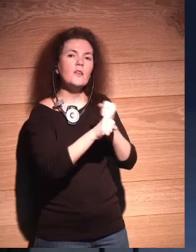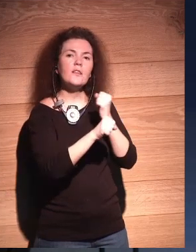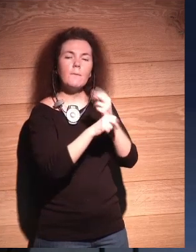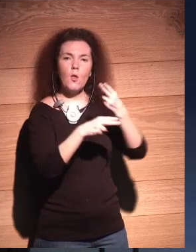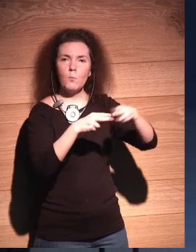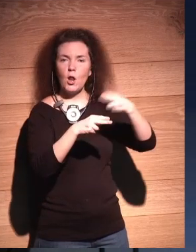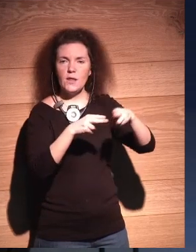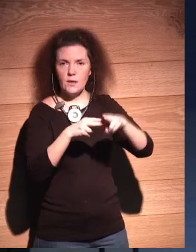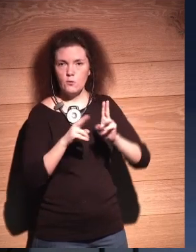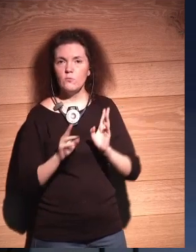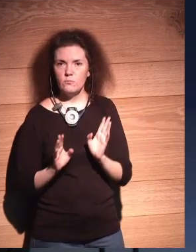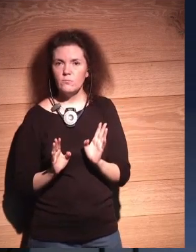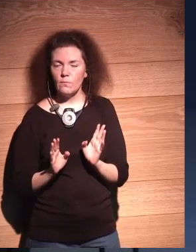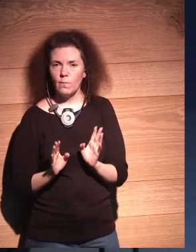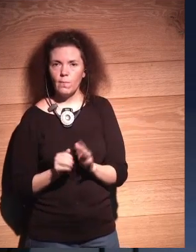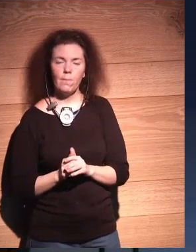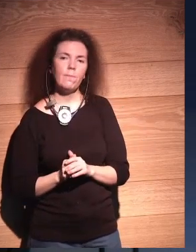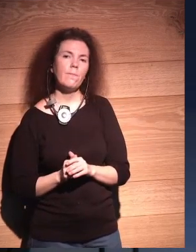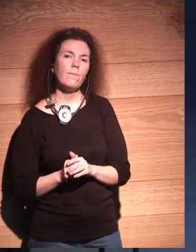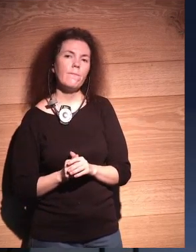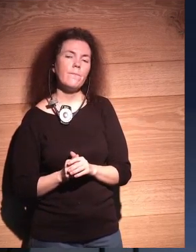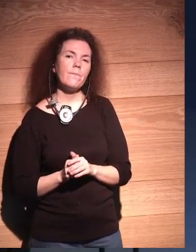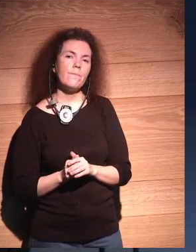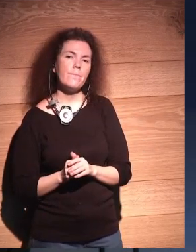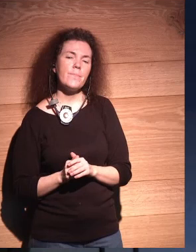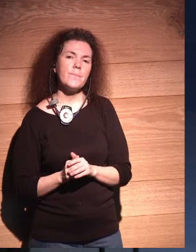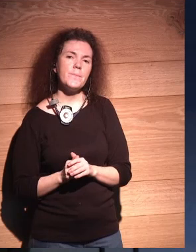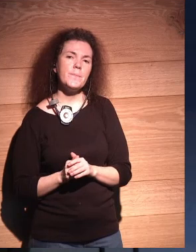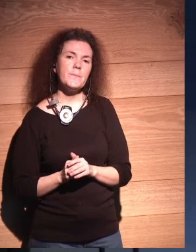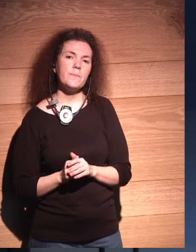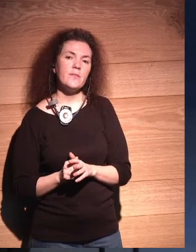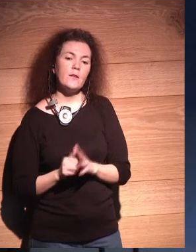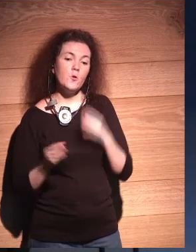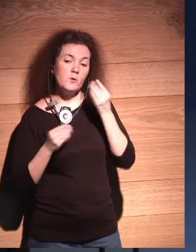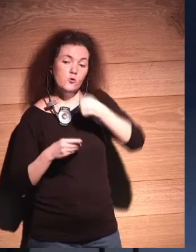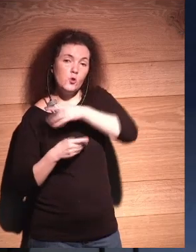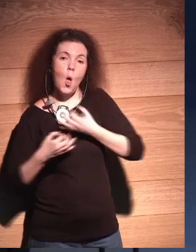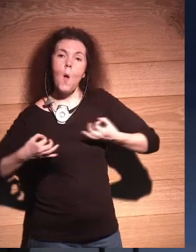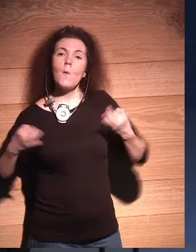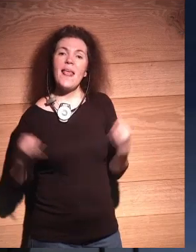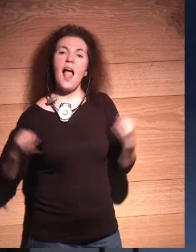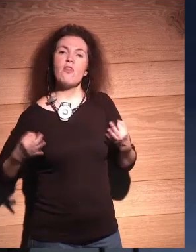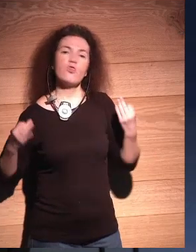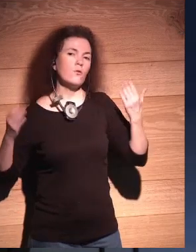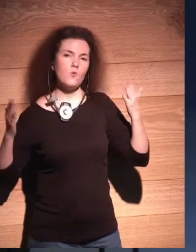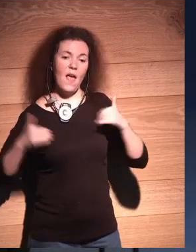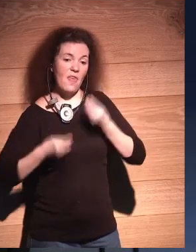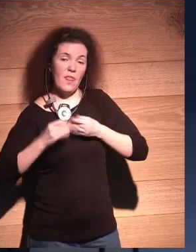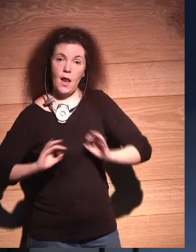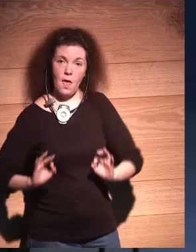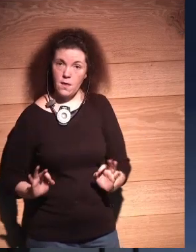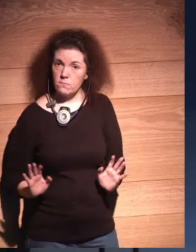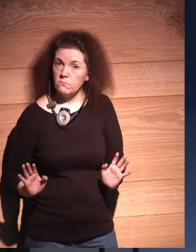that's a very we don't have an obligation to do anything really, except whatever.